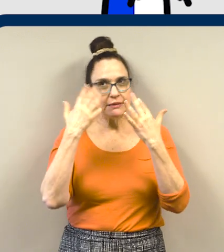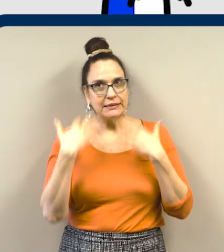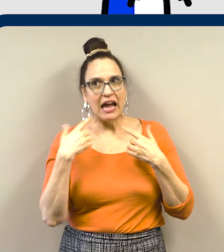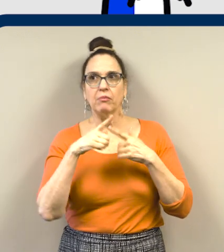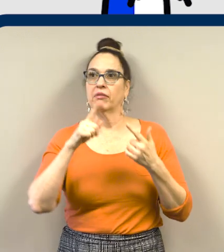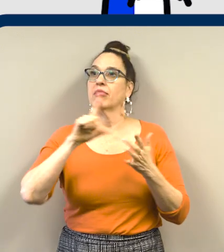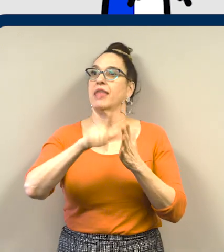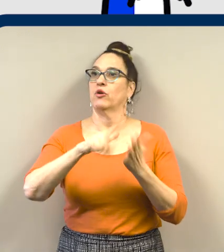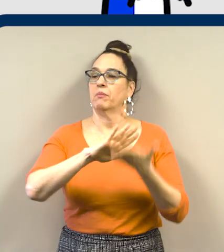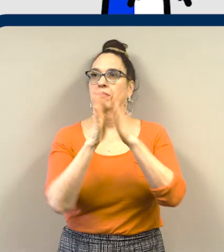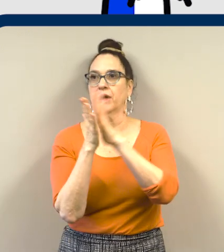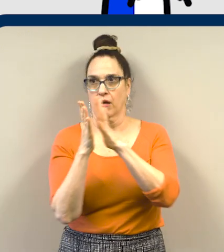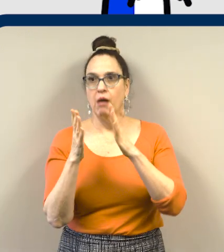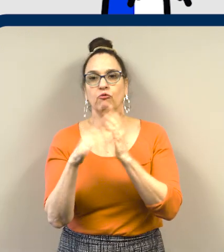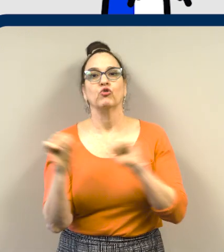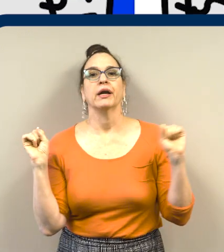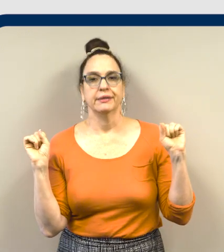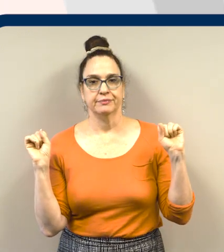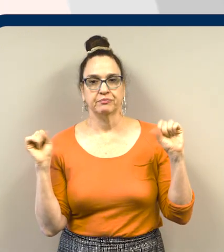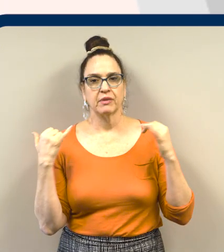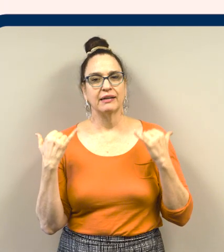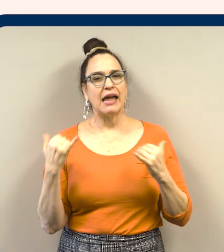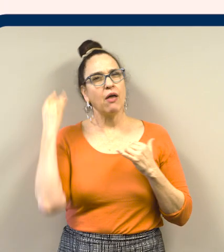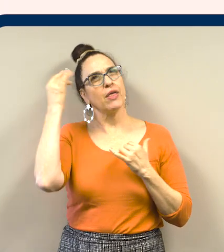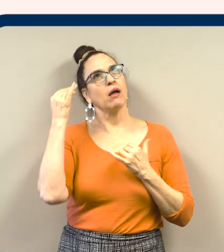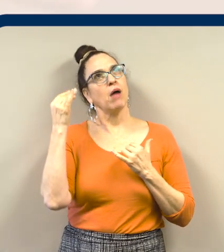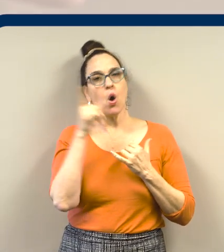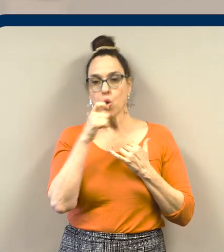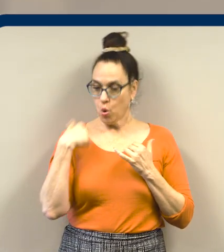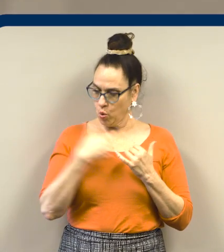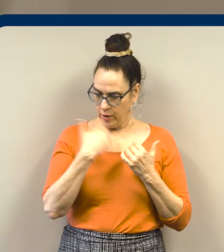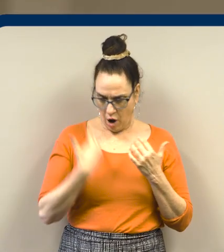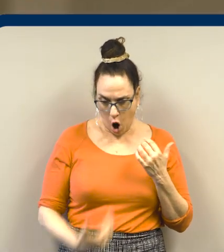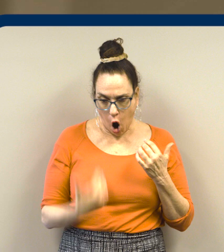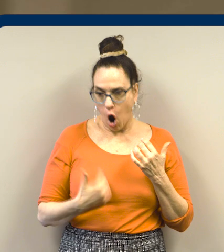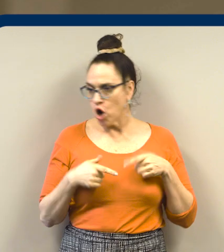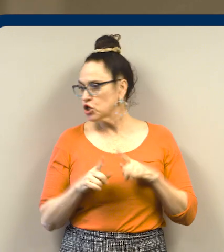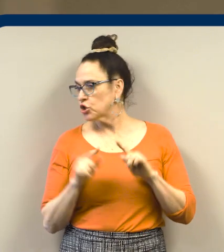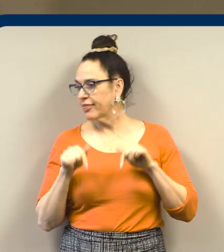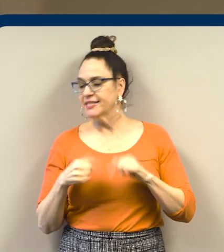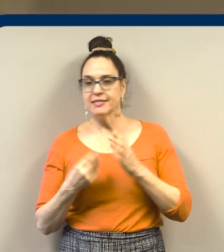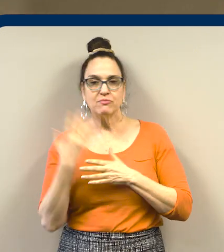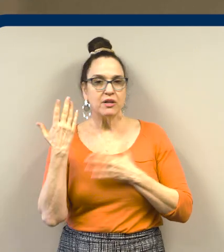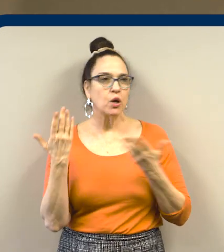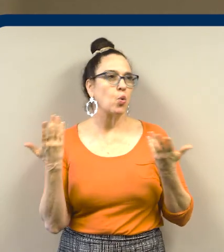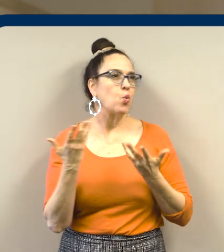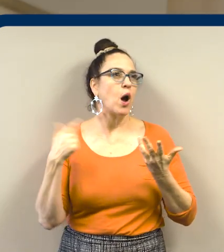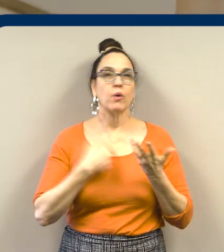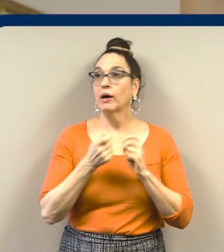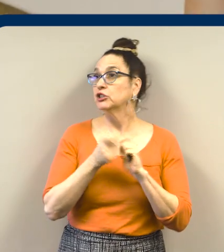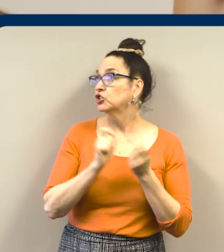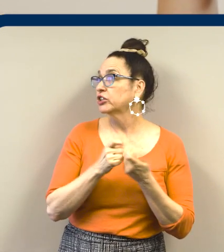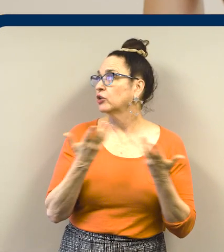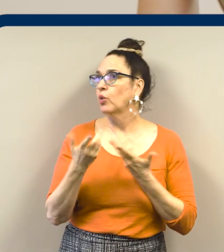their resilience that carried them to liberation. In a new light, let's think about the latest versions of ourselves